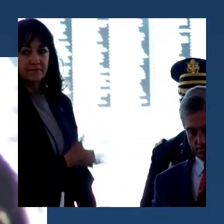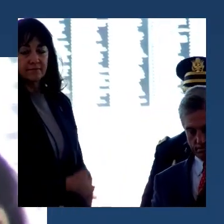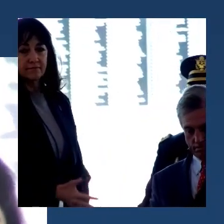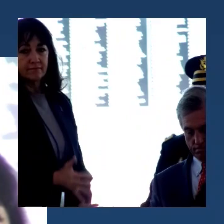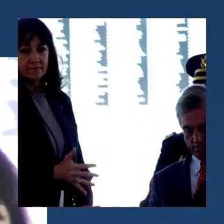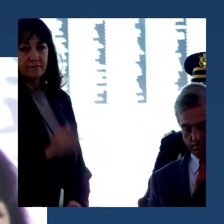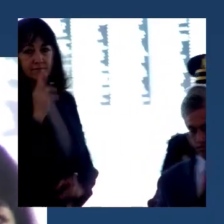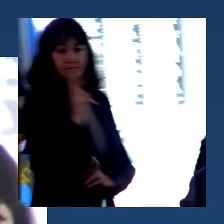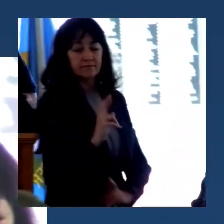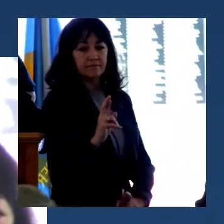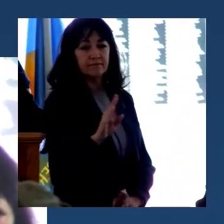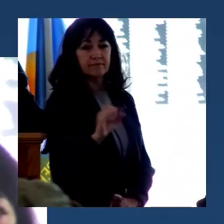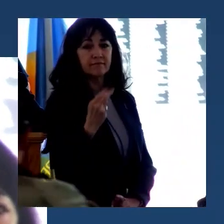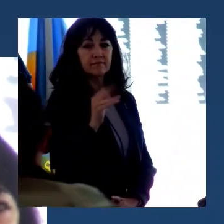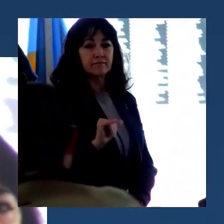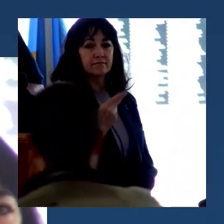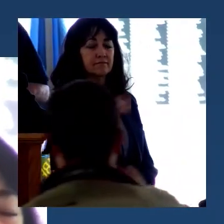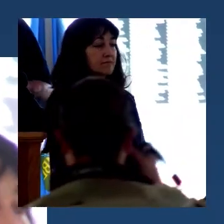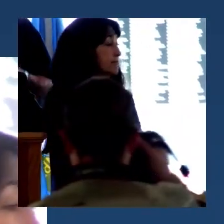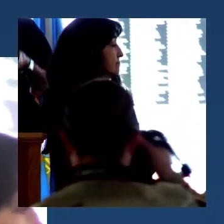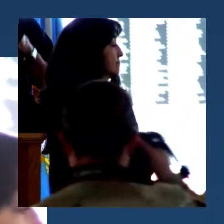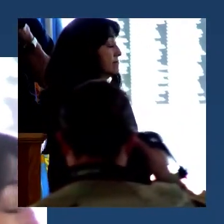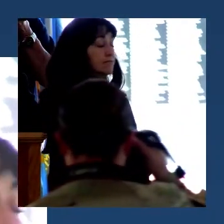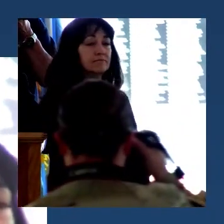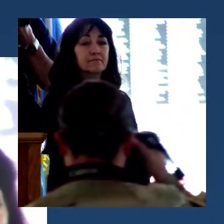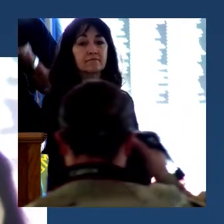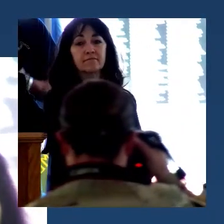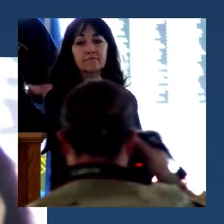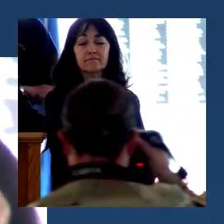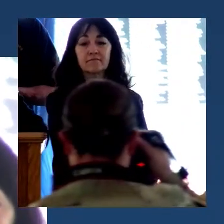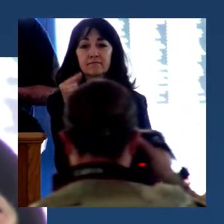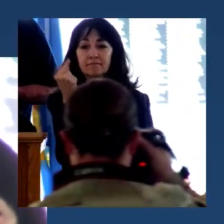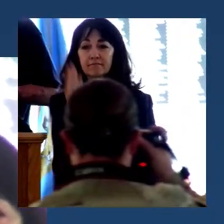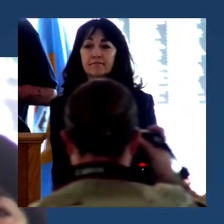The Honorable Bethany Hall Long, Lieutenant Governor of Delaware.